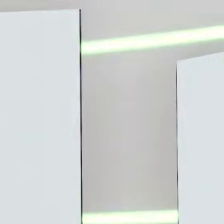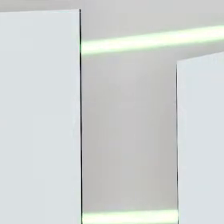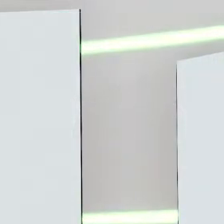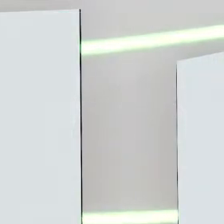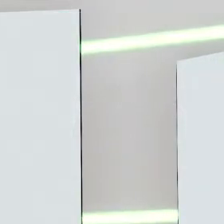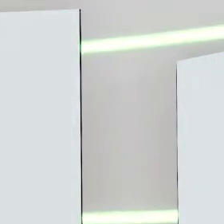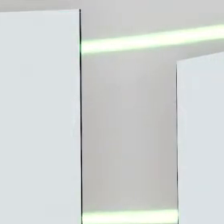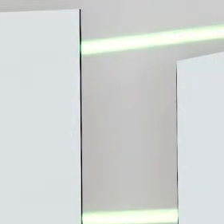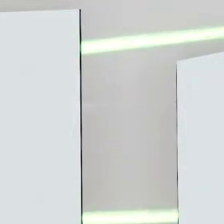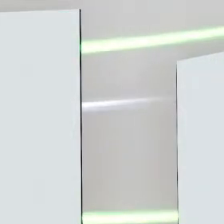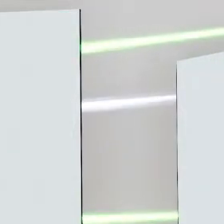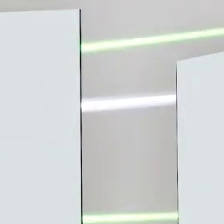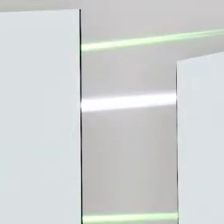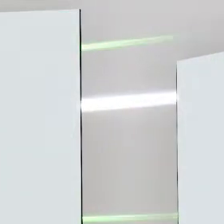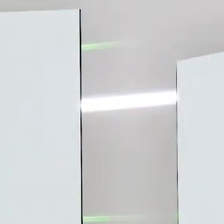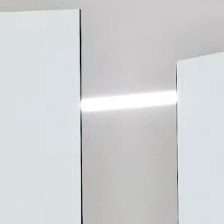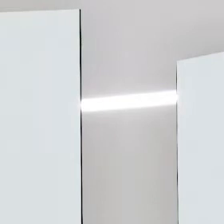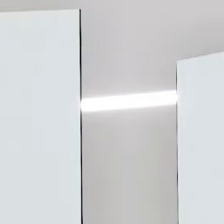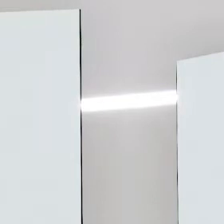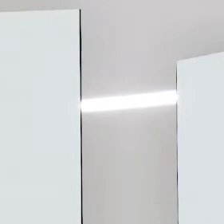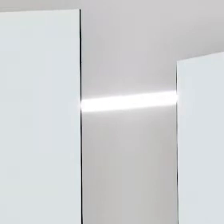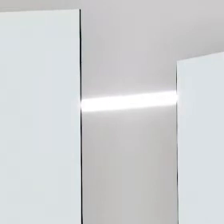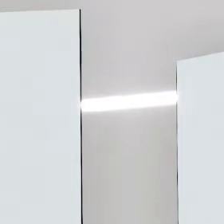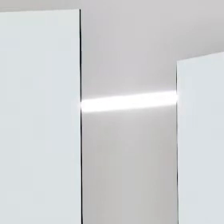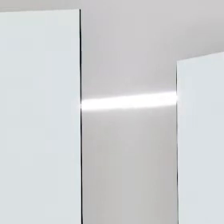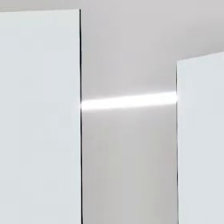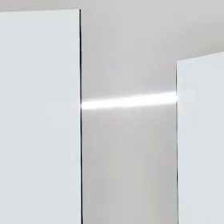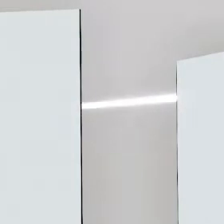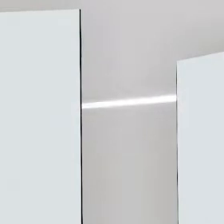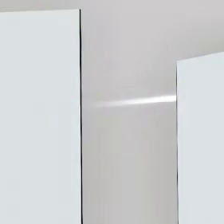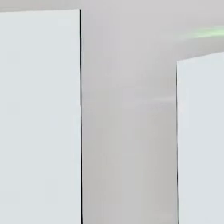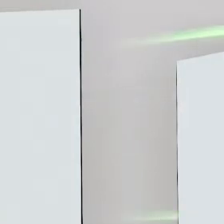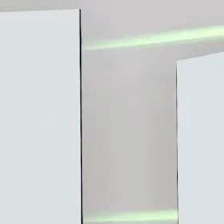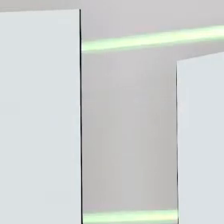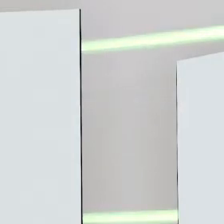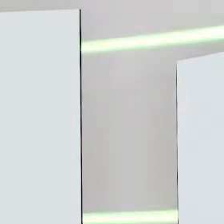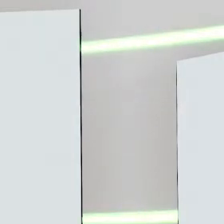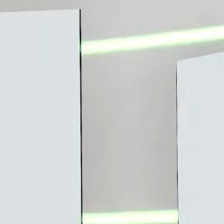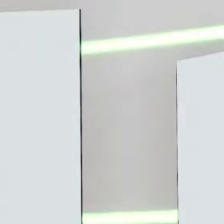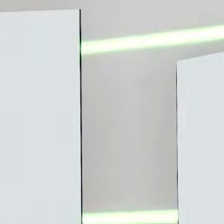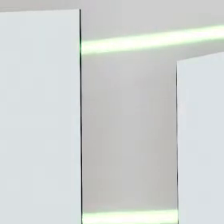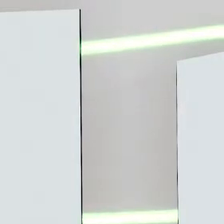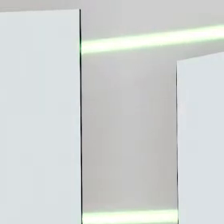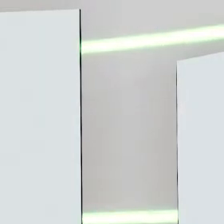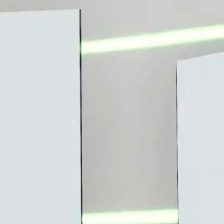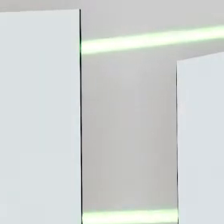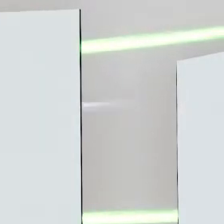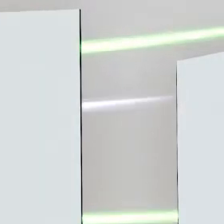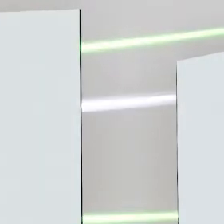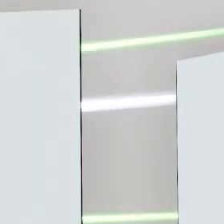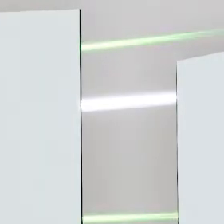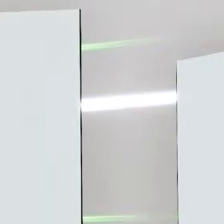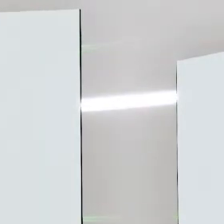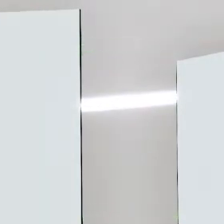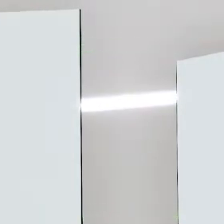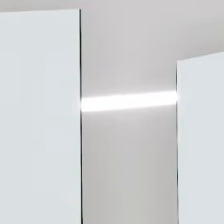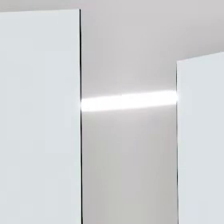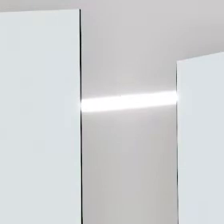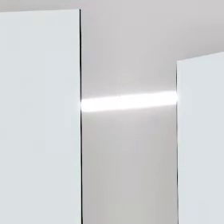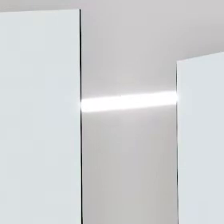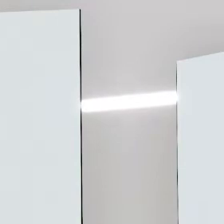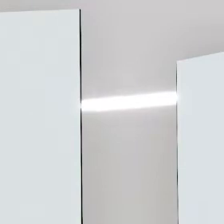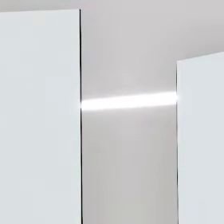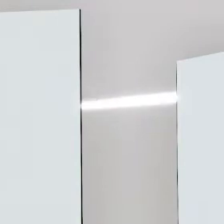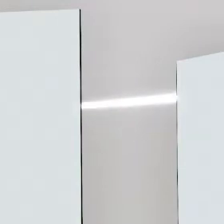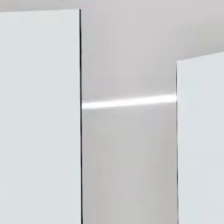thank you. Welcome. Thank you for the invitation to be here now in this great event. Thank you.